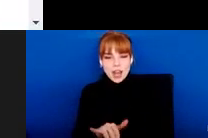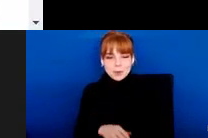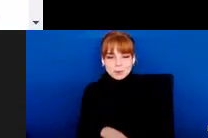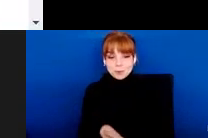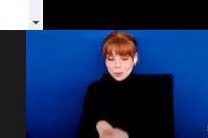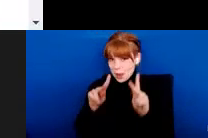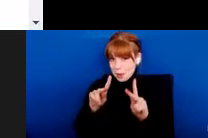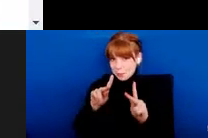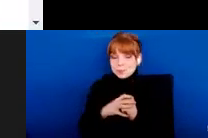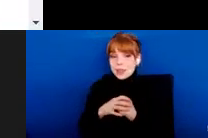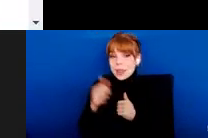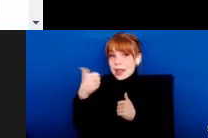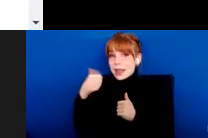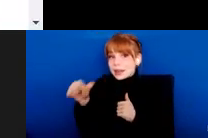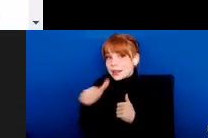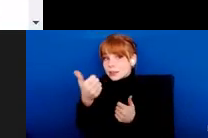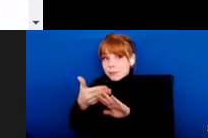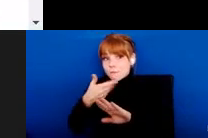before we continue?